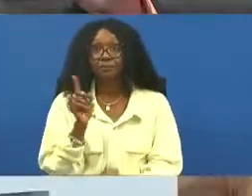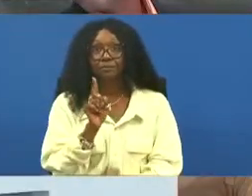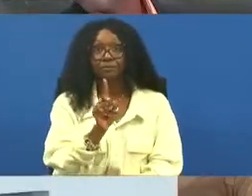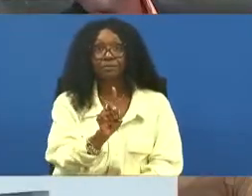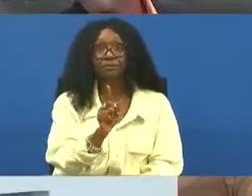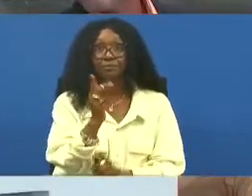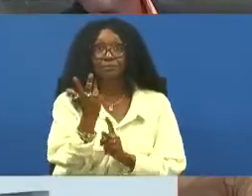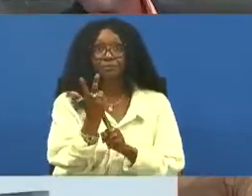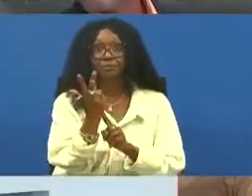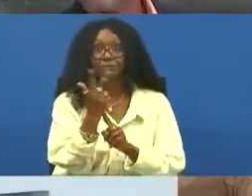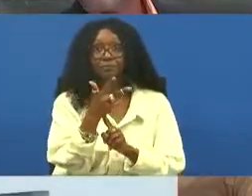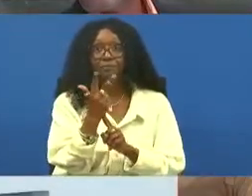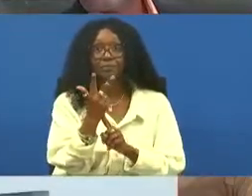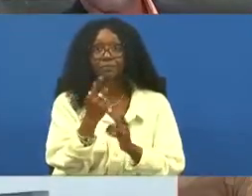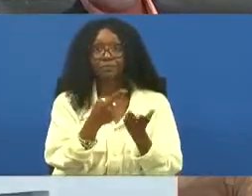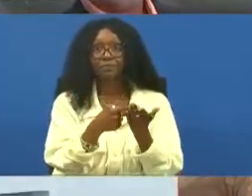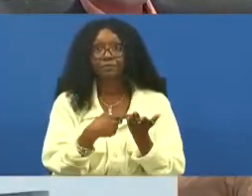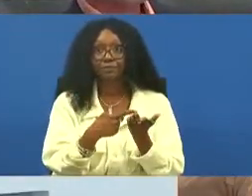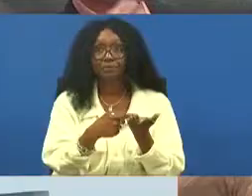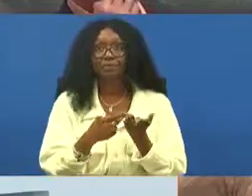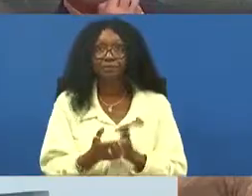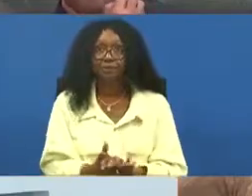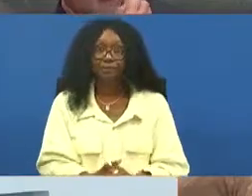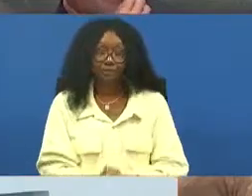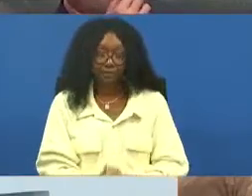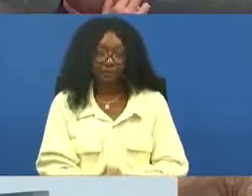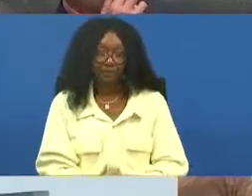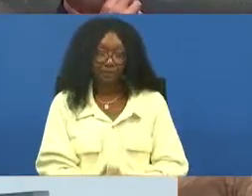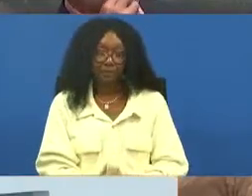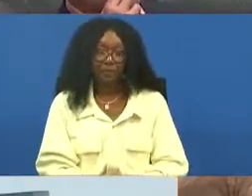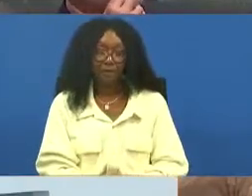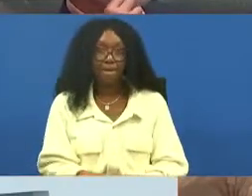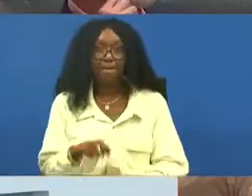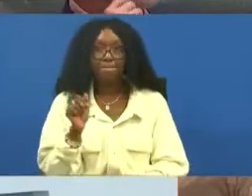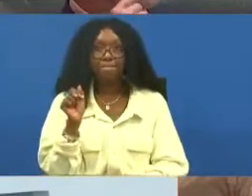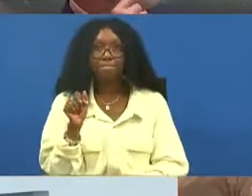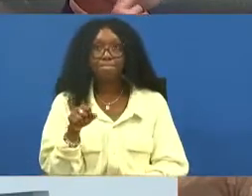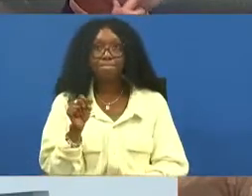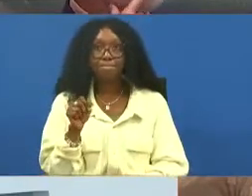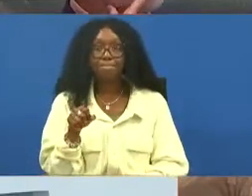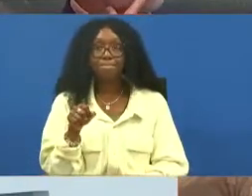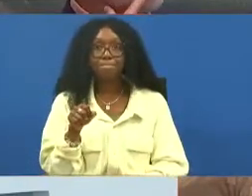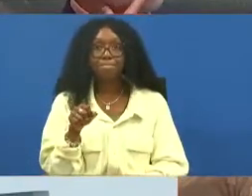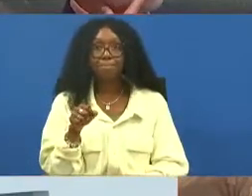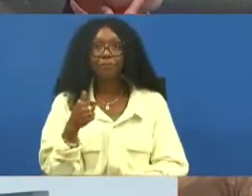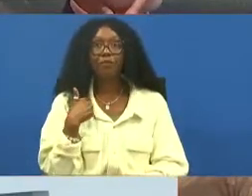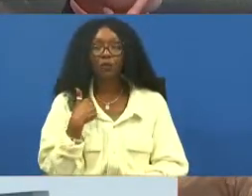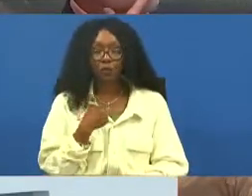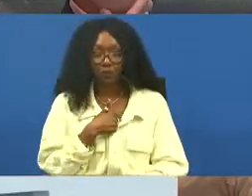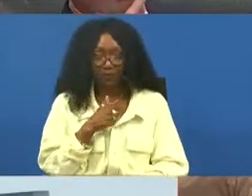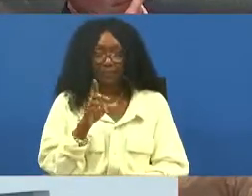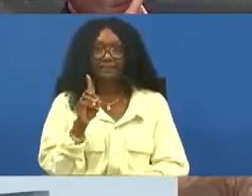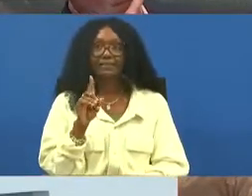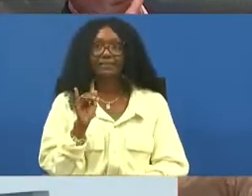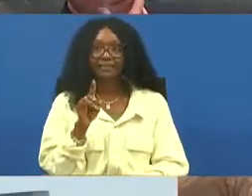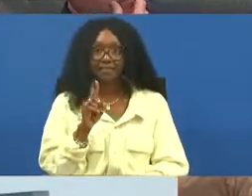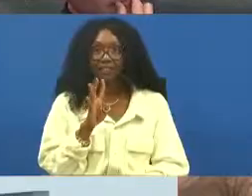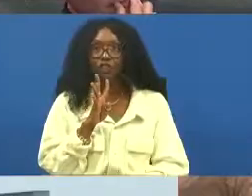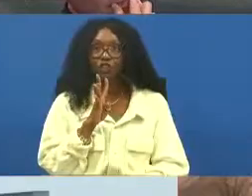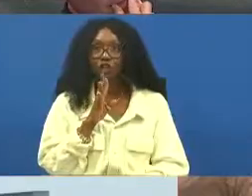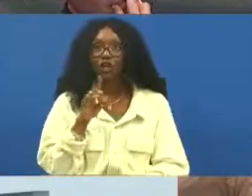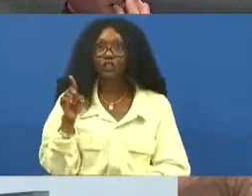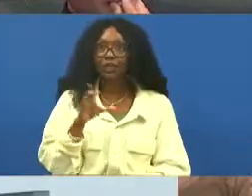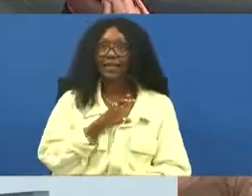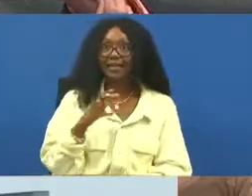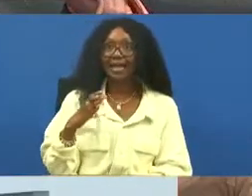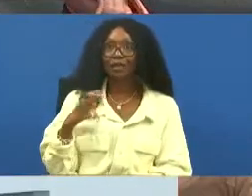for a 3-minute rebuttal. Thank you very much. Yes, so we came in, we've talked with Councilman Kinney and the